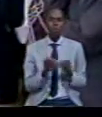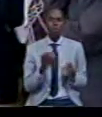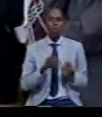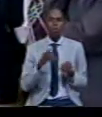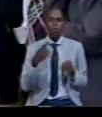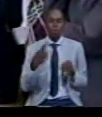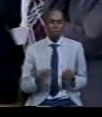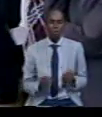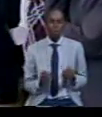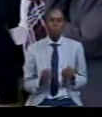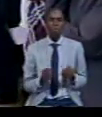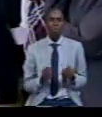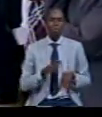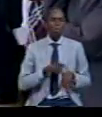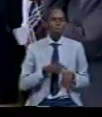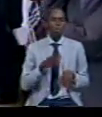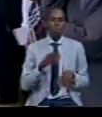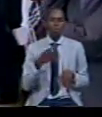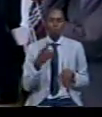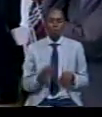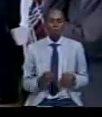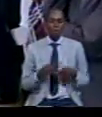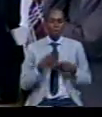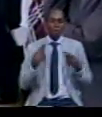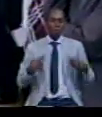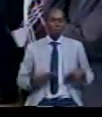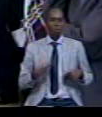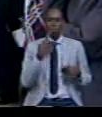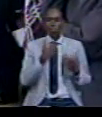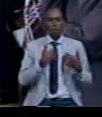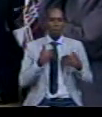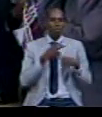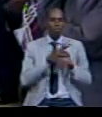priests who have no power to cleanse.